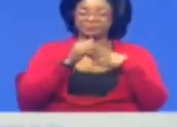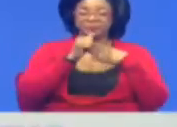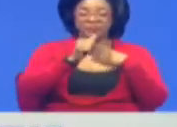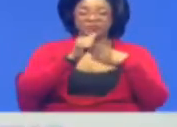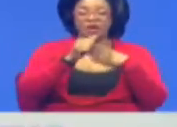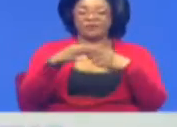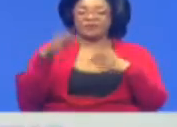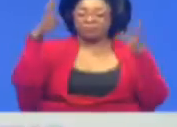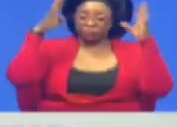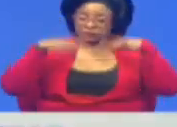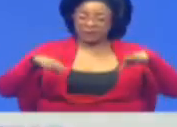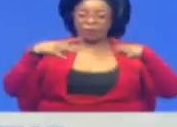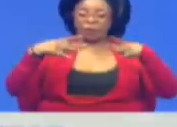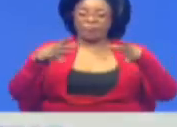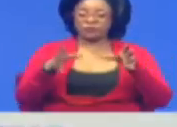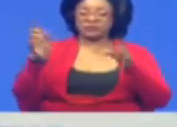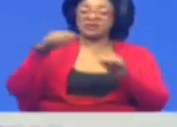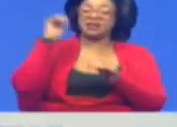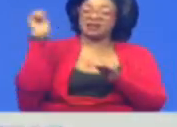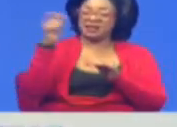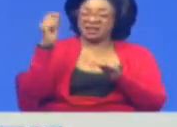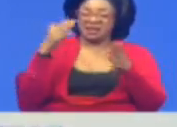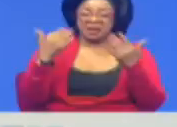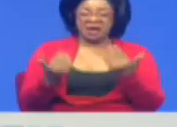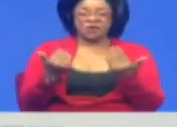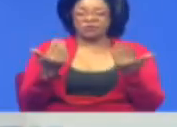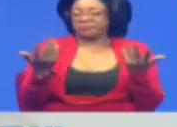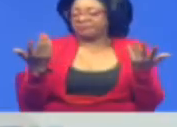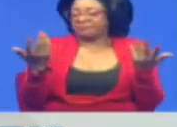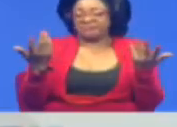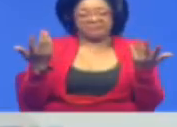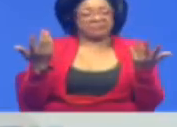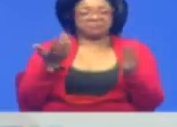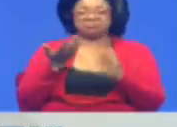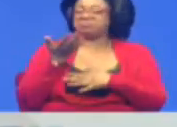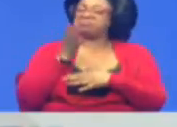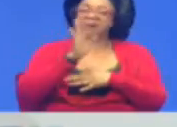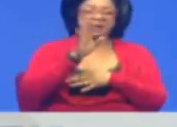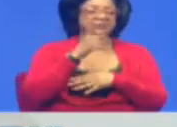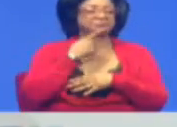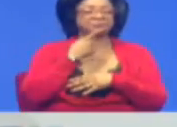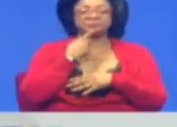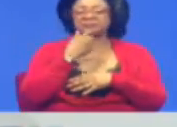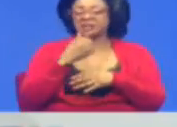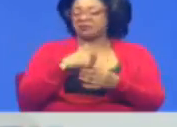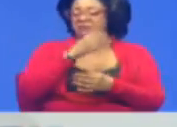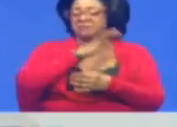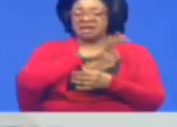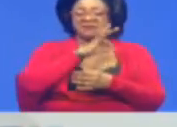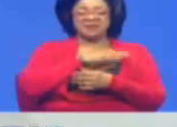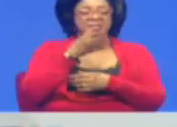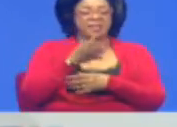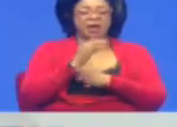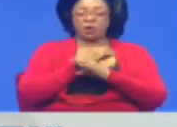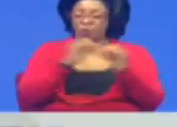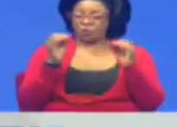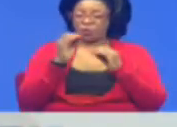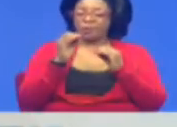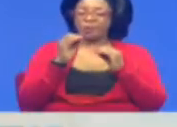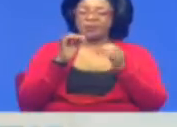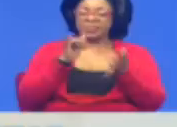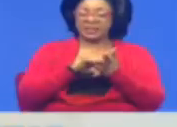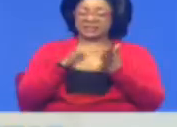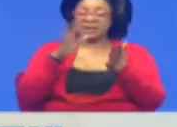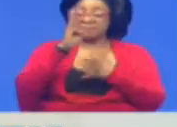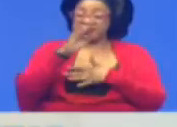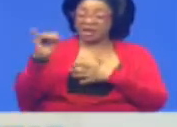Muslim community in Kenya has returned a verdict. There are no apparent benefits BBI will bring to the nation